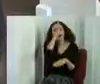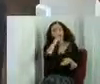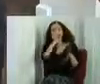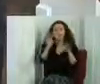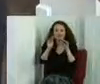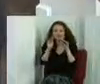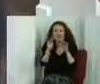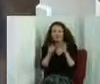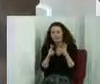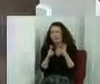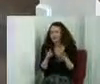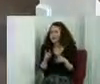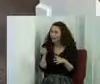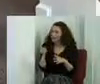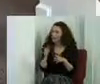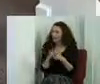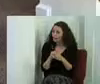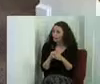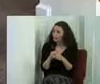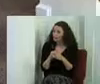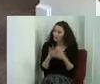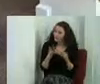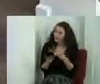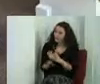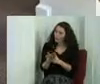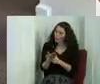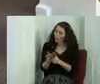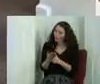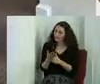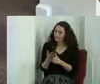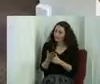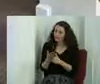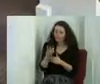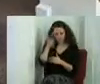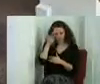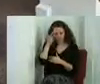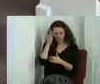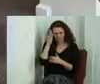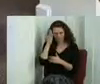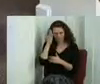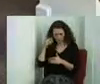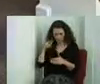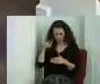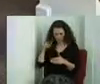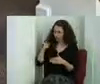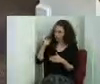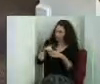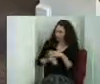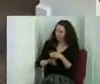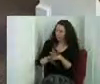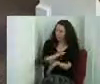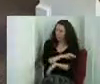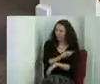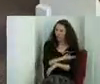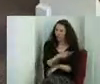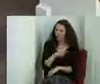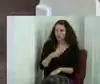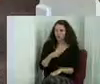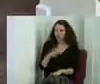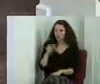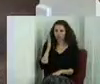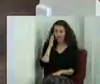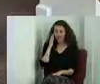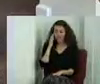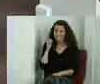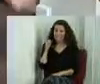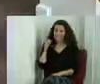to Florin Charney this morning is because I know that when he first went into hospital and first acknowledged that he needed to get into